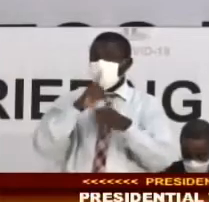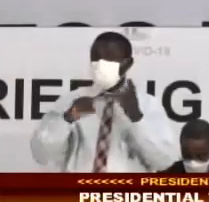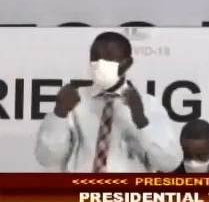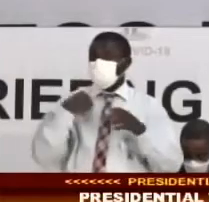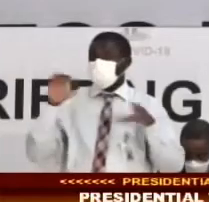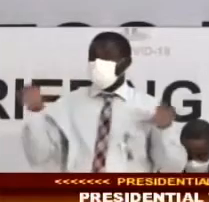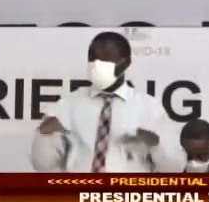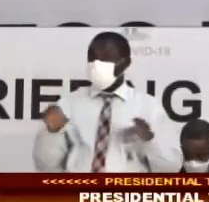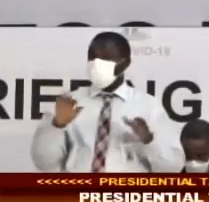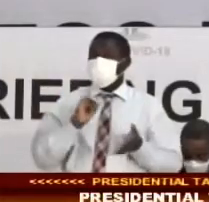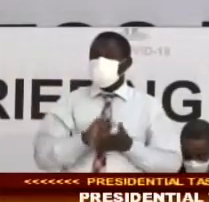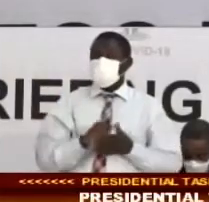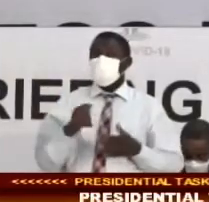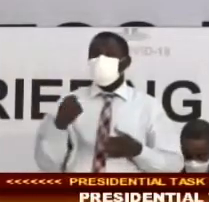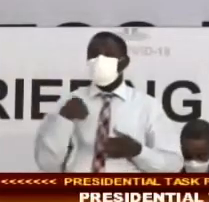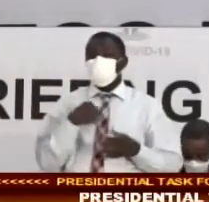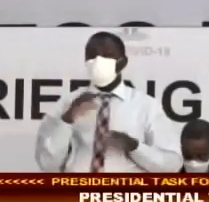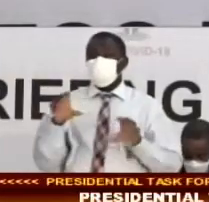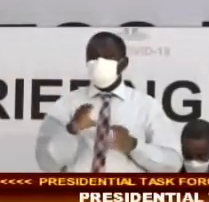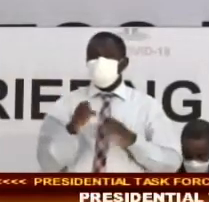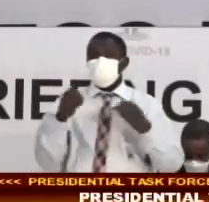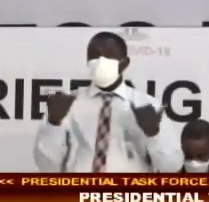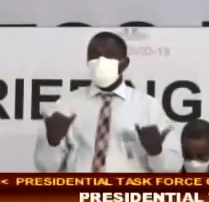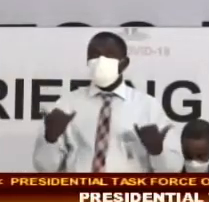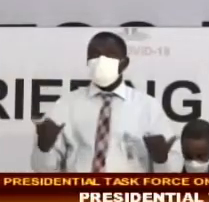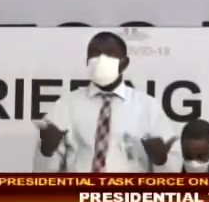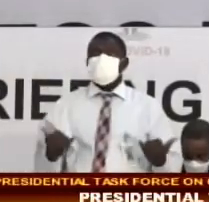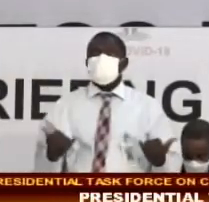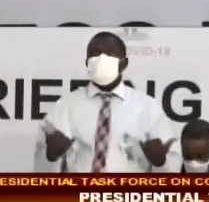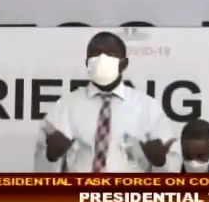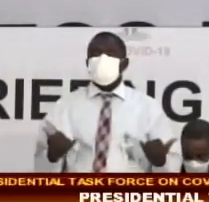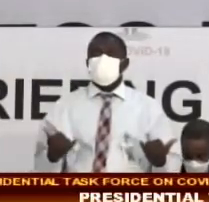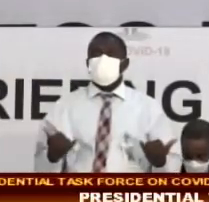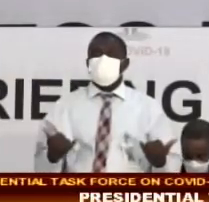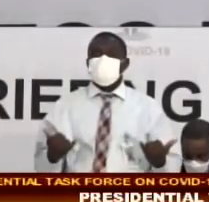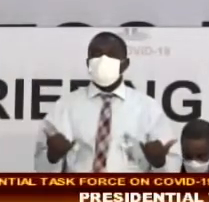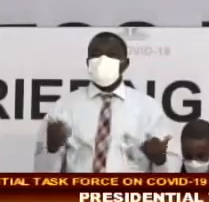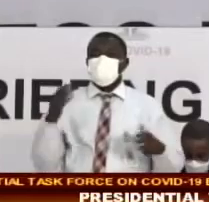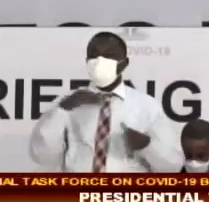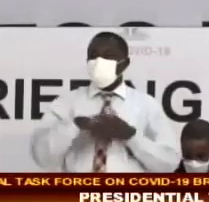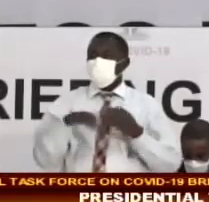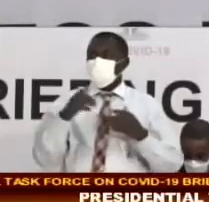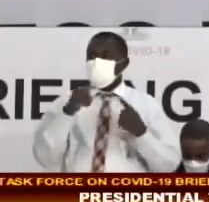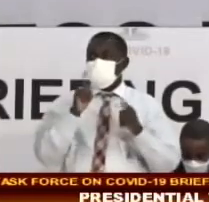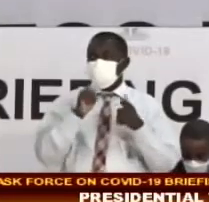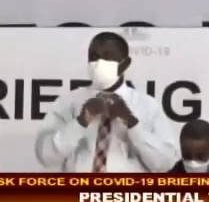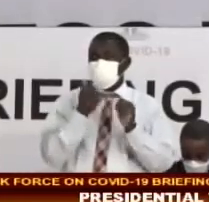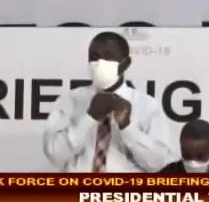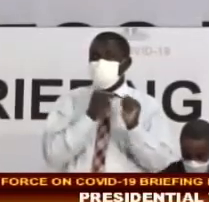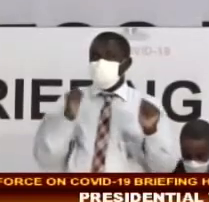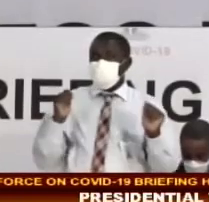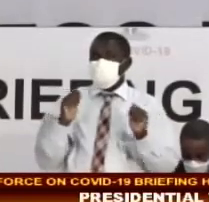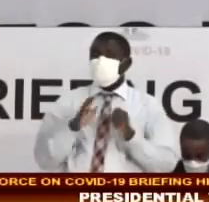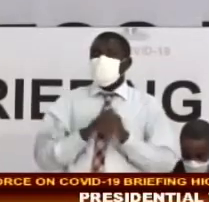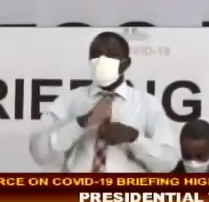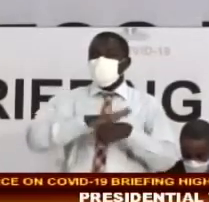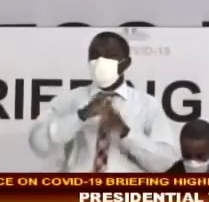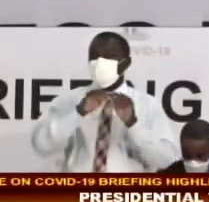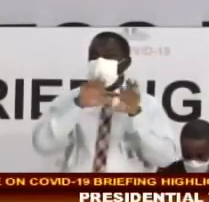and activities that were undertaken currently in the containment of the